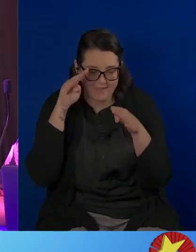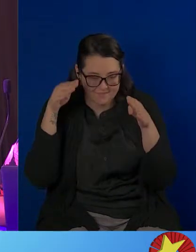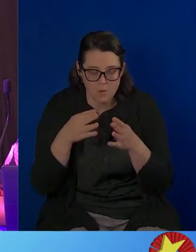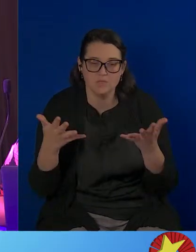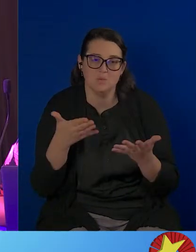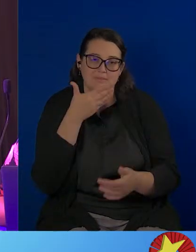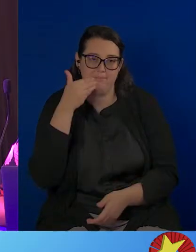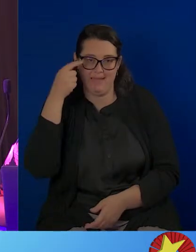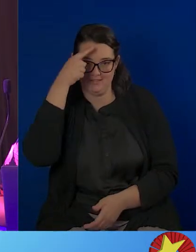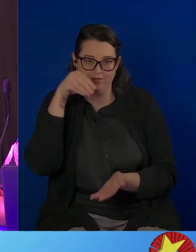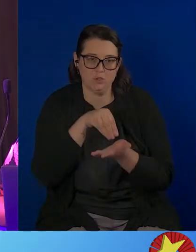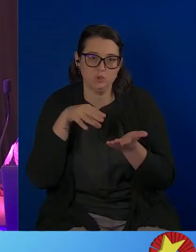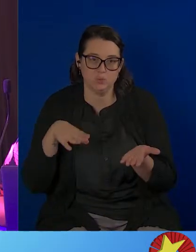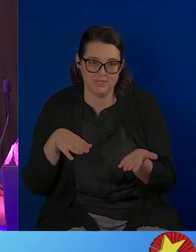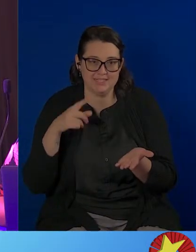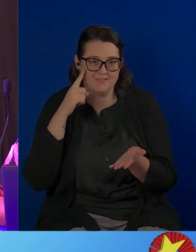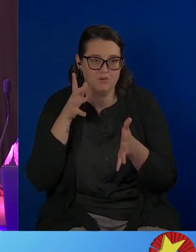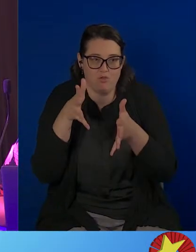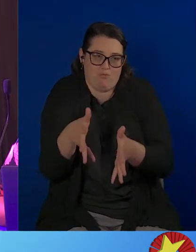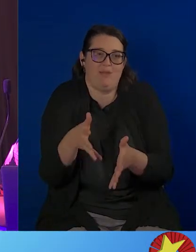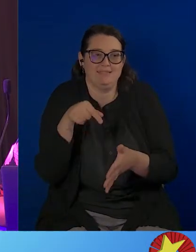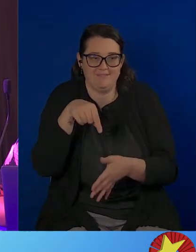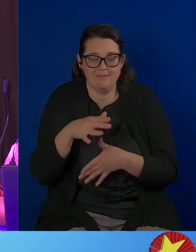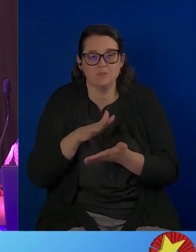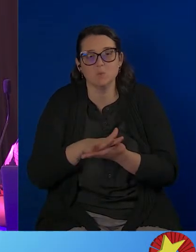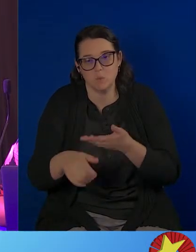next 7/8 of the school year.